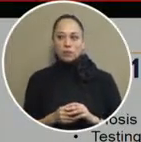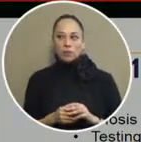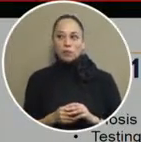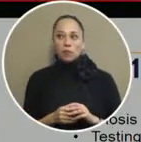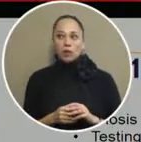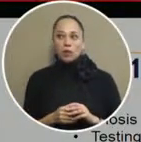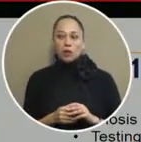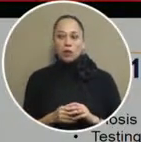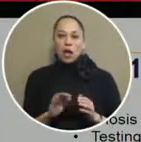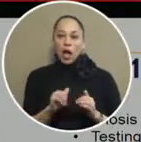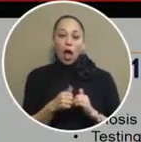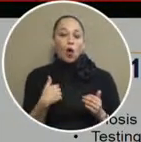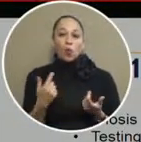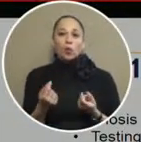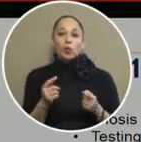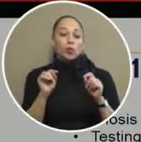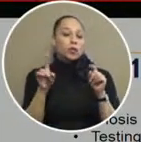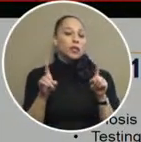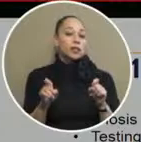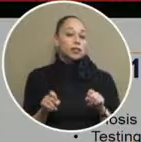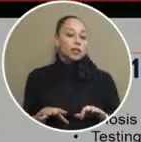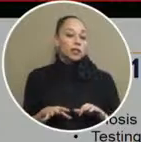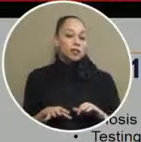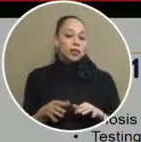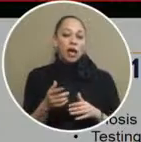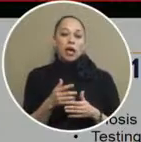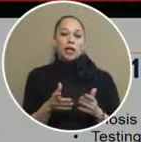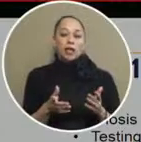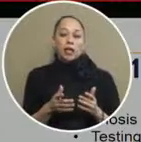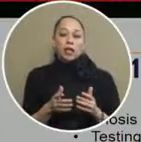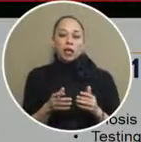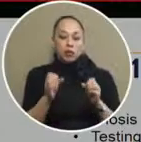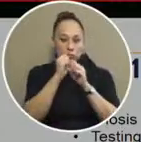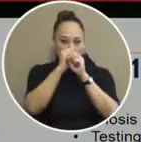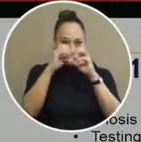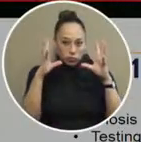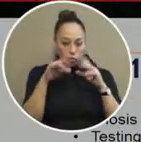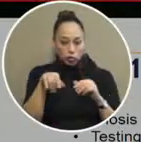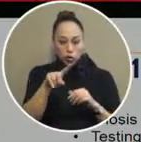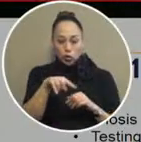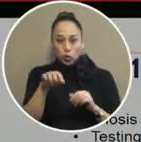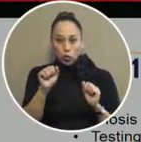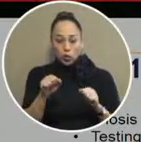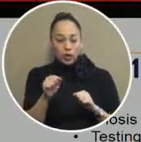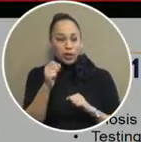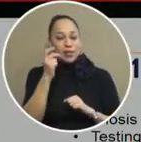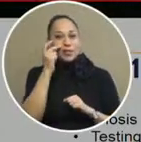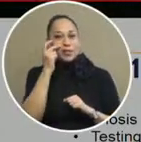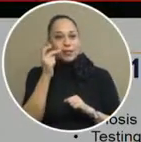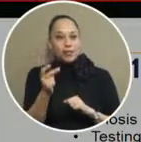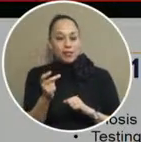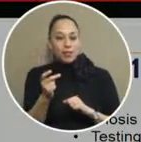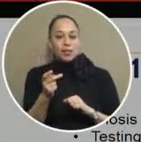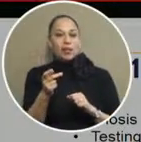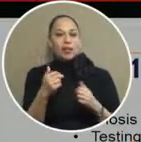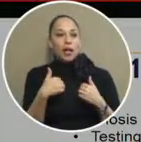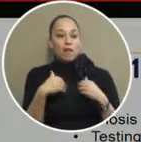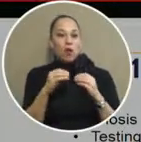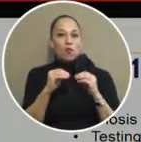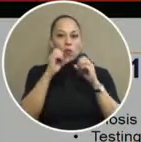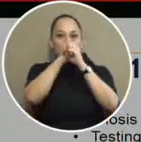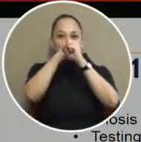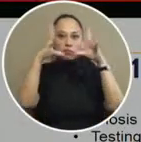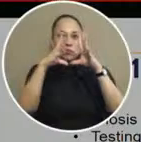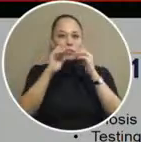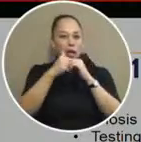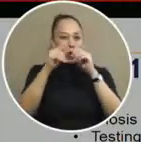The way that we've been doing testing, and we put a picture there so we can see and get a more clear picture of how